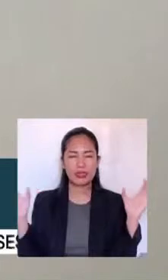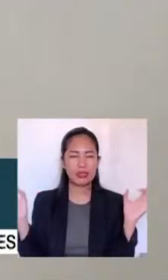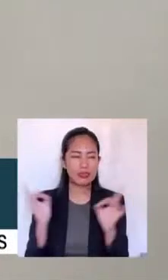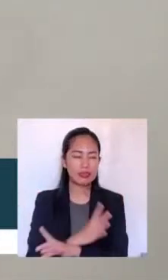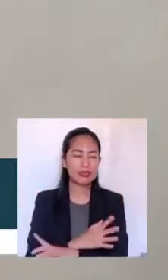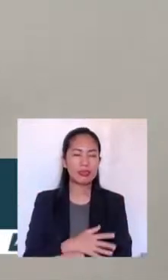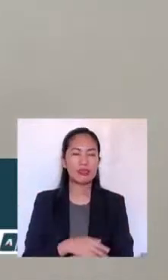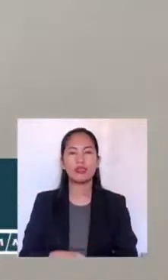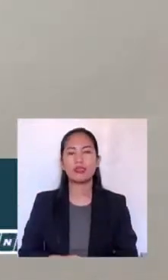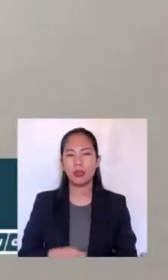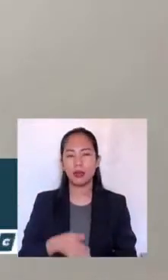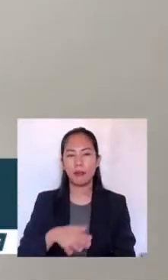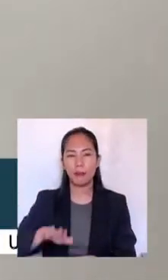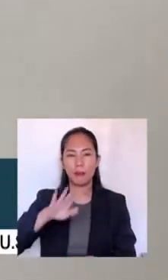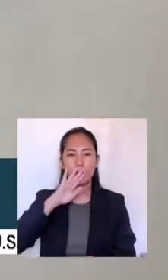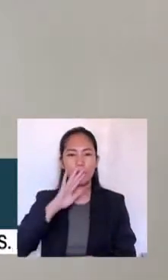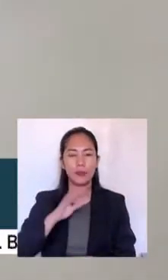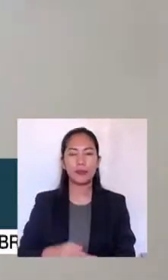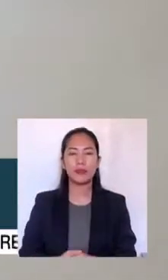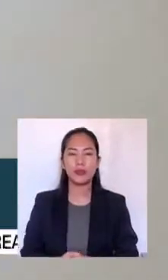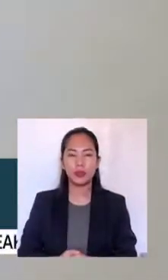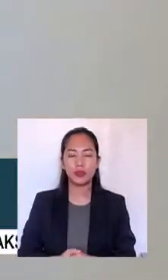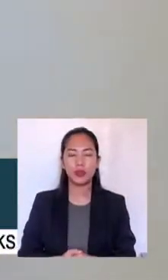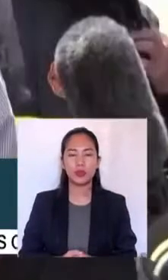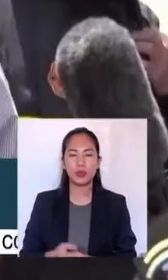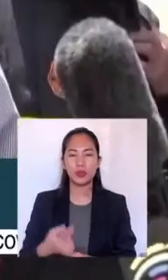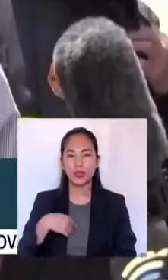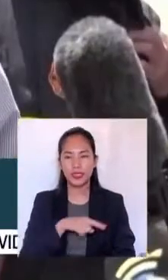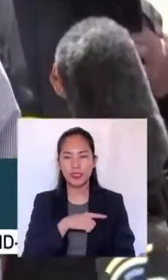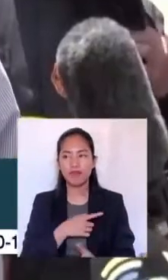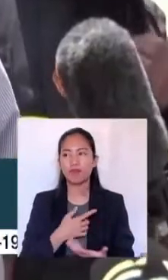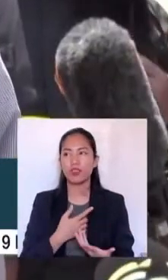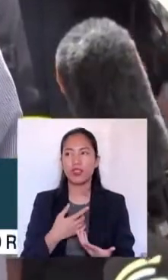what we were basking in yesterday.